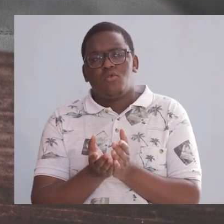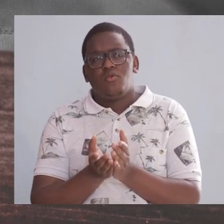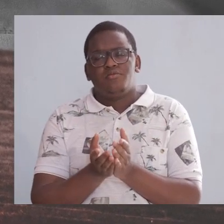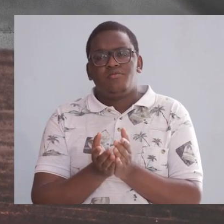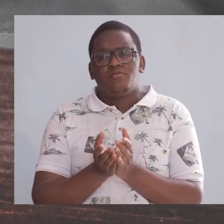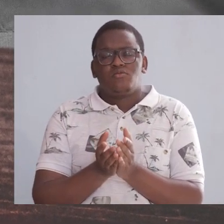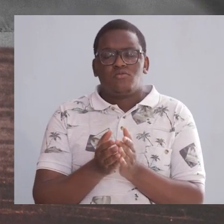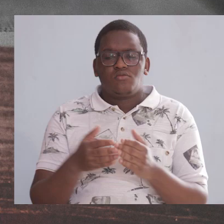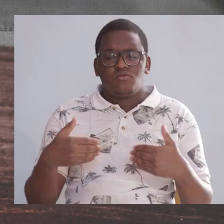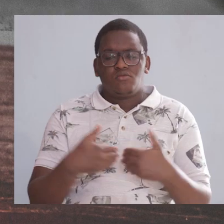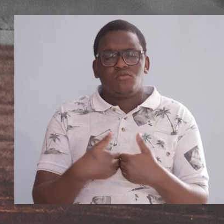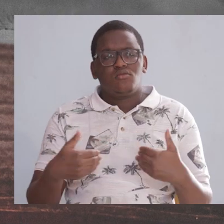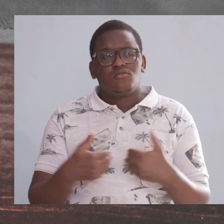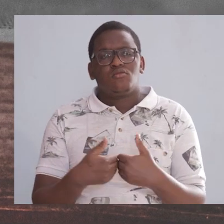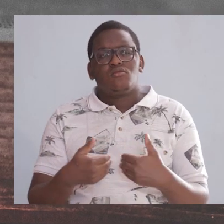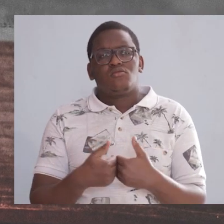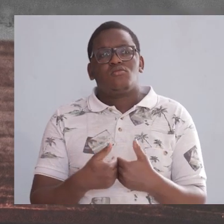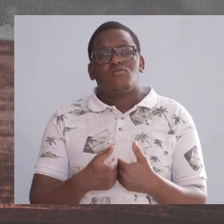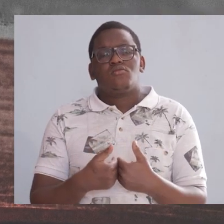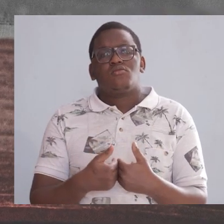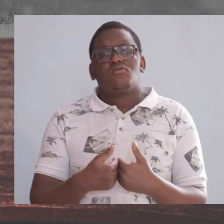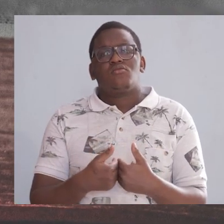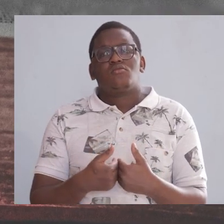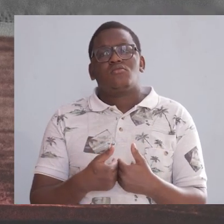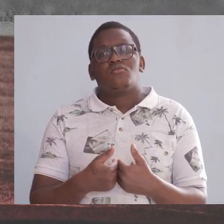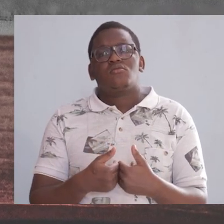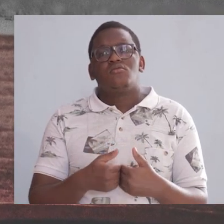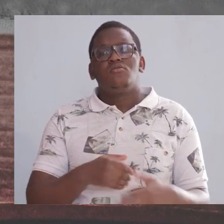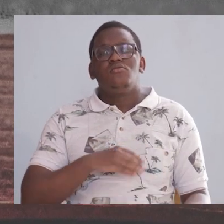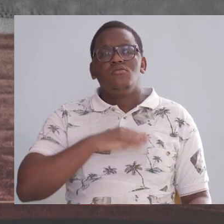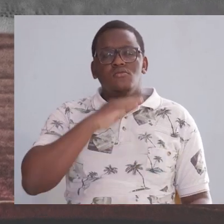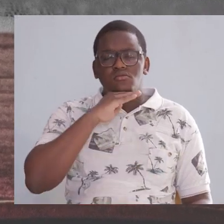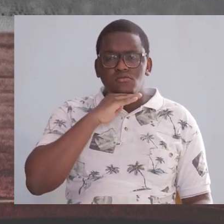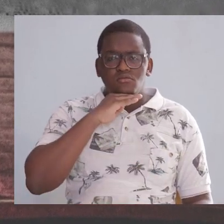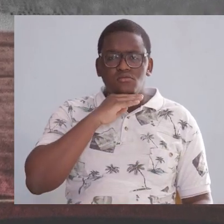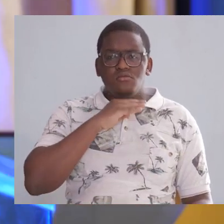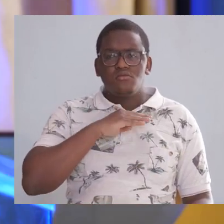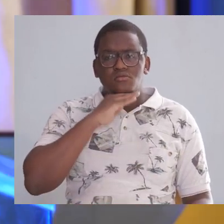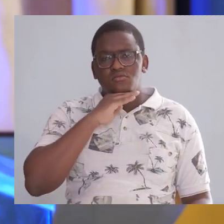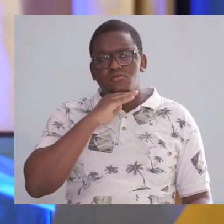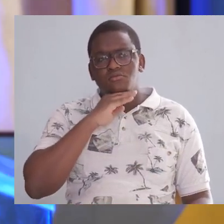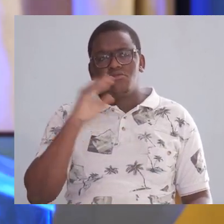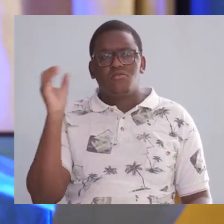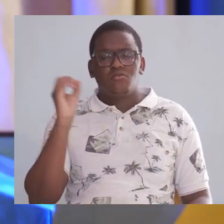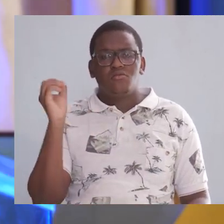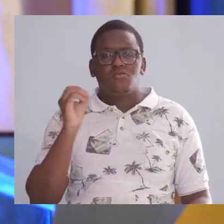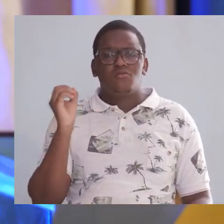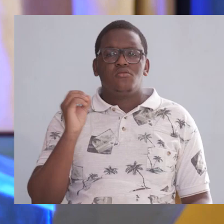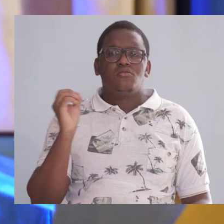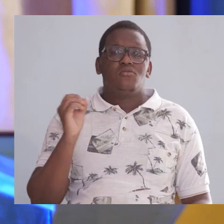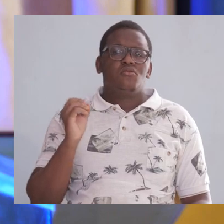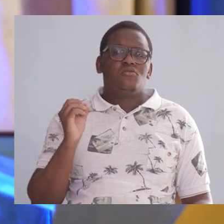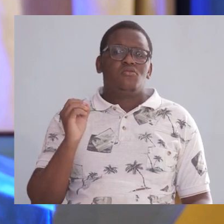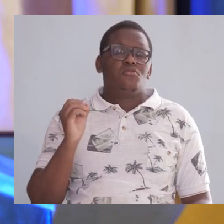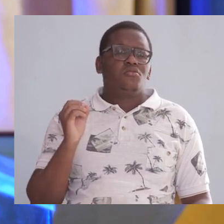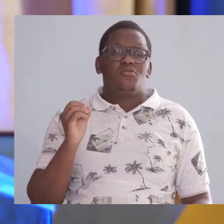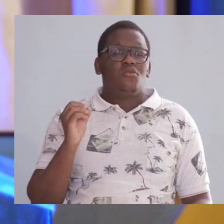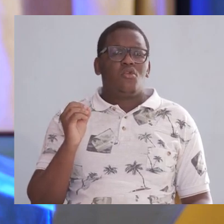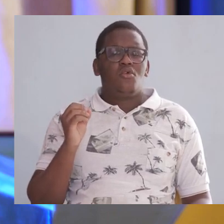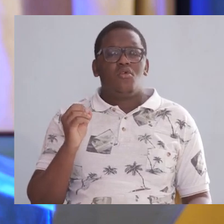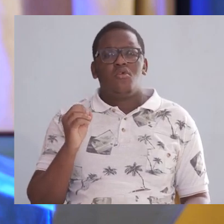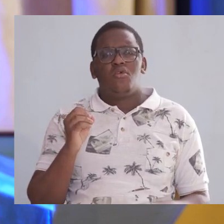is struck so that he dies, there shall be no guilt for his bloodshed. I remember there's a neighbor of mine back